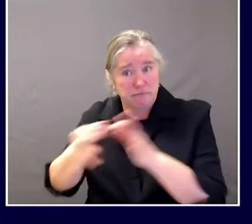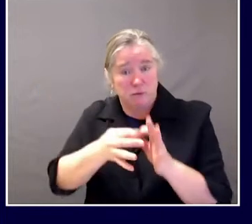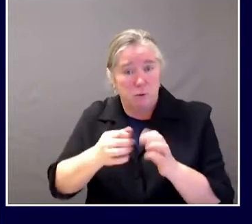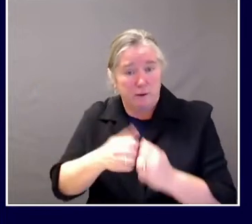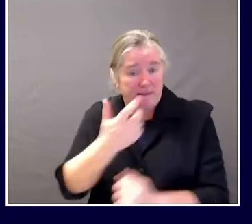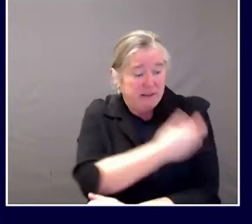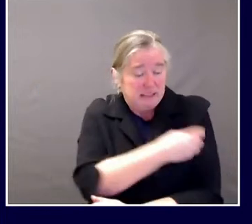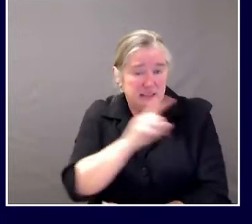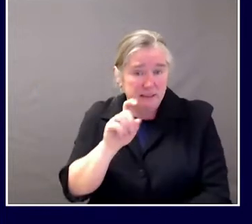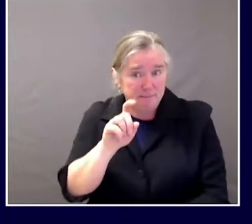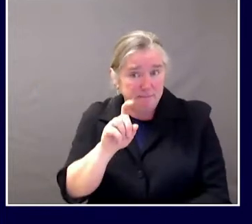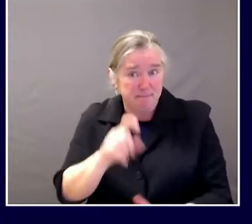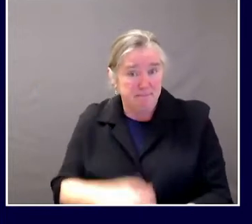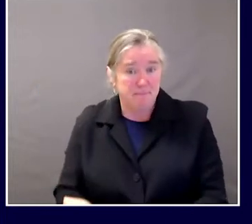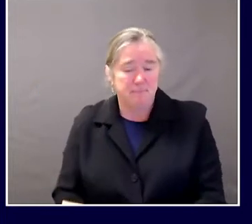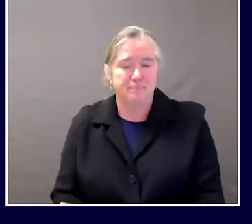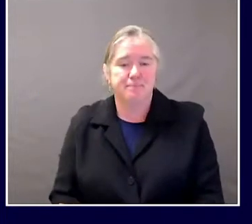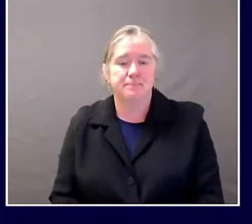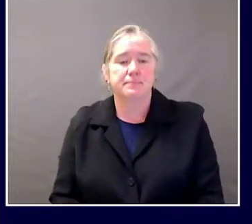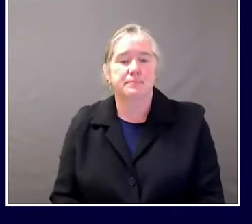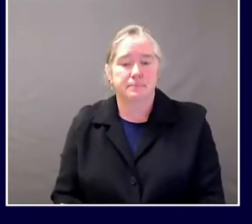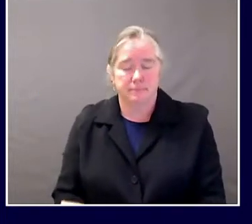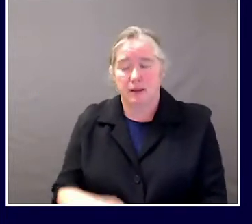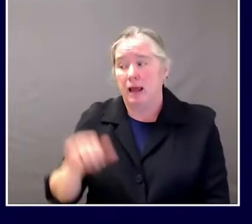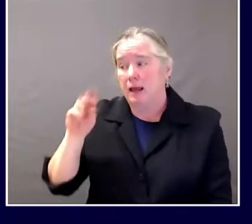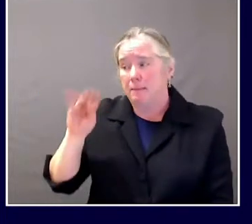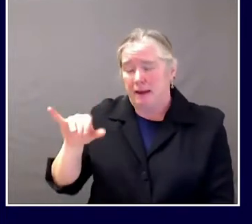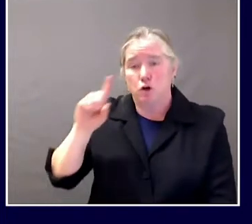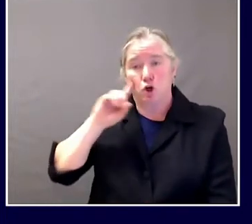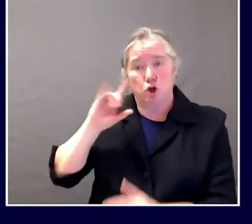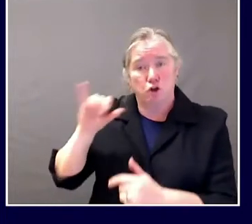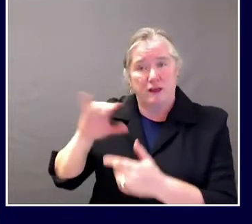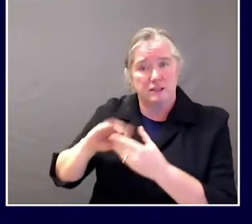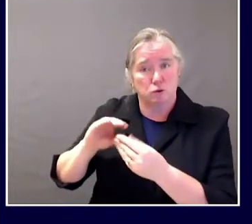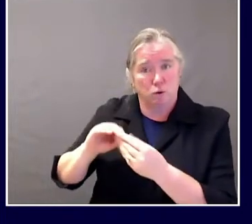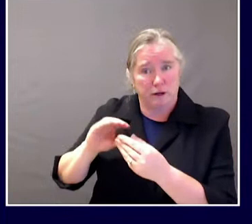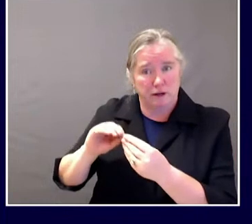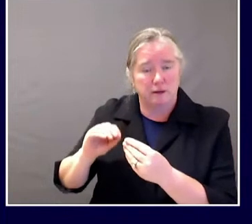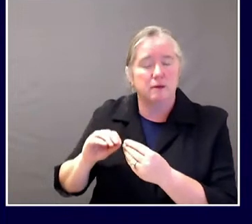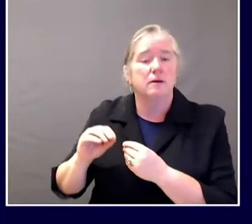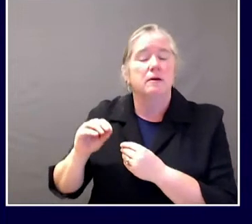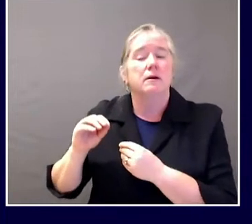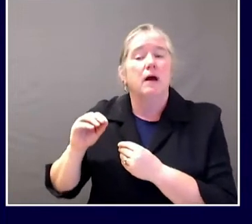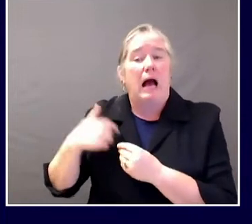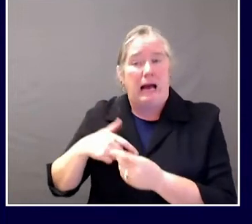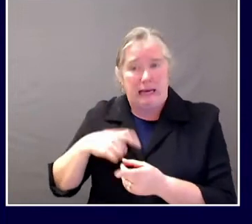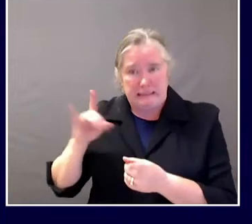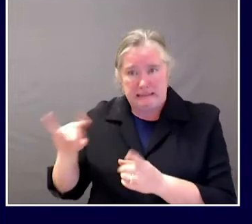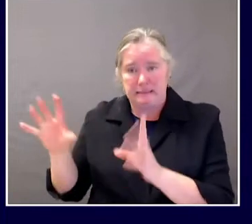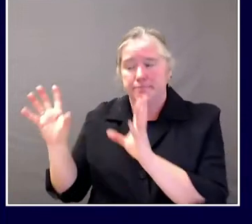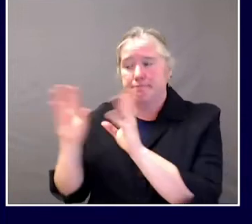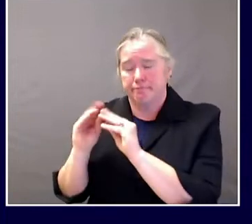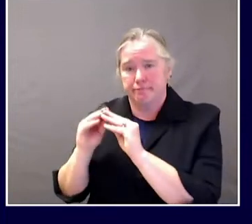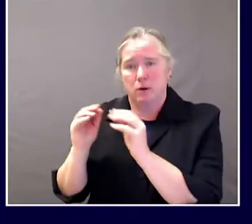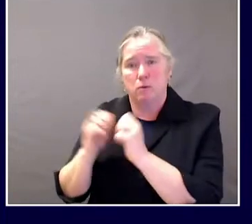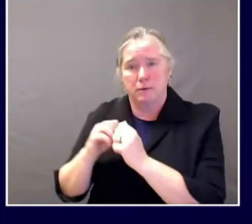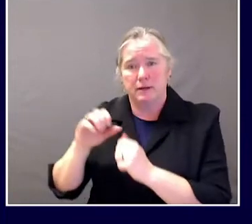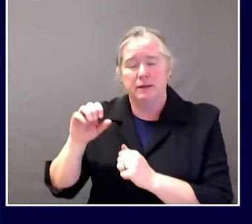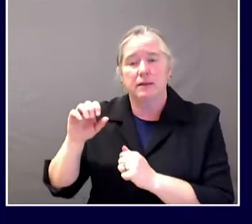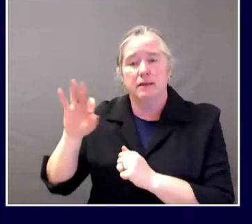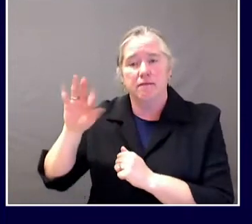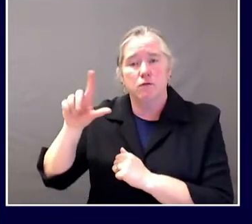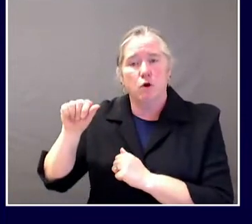vaccine. Amy, I'm aware of it. I've actually been briefed privately on this by the Secretary of Health of the state of